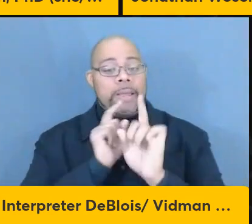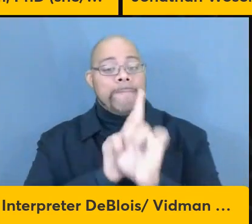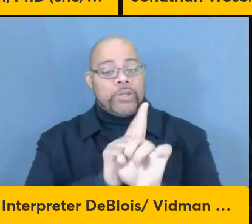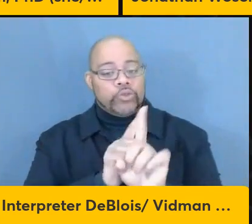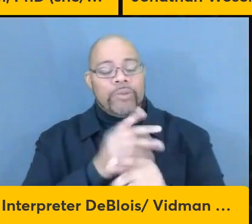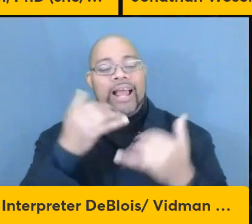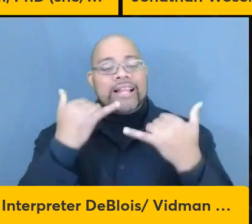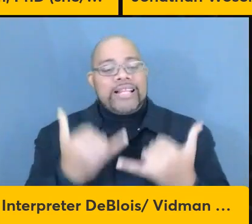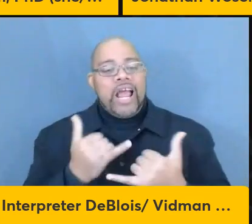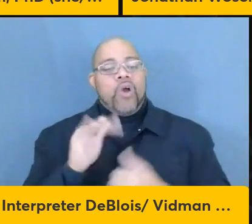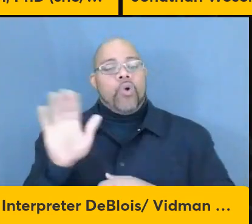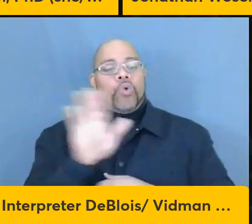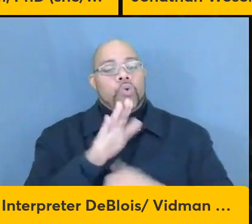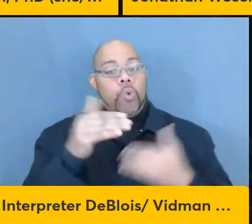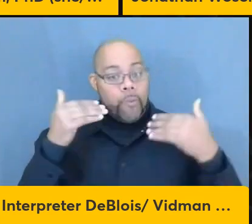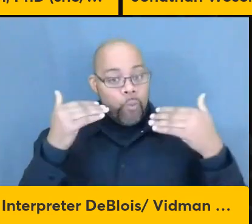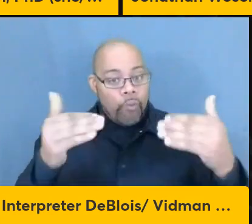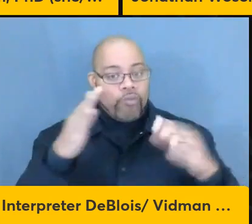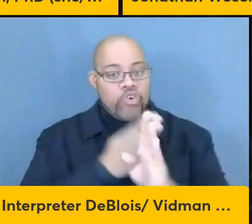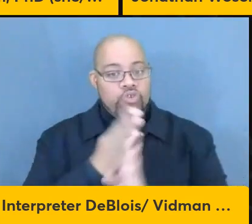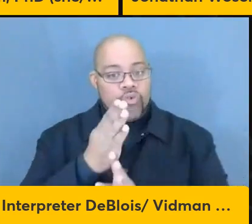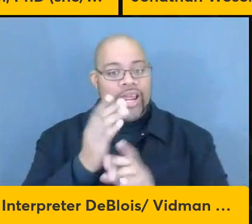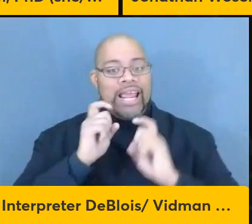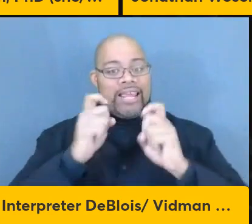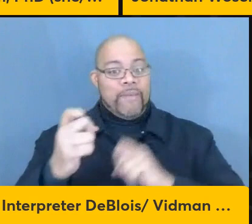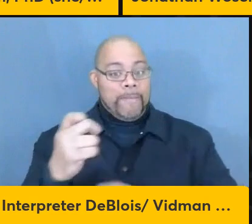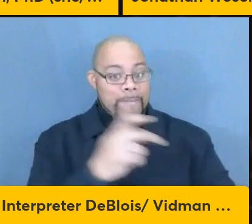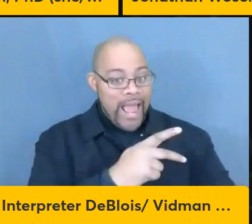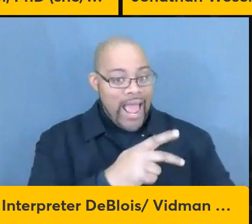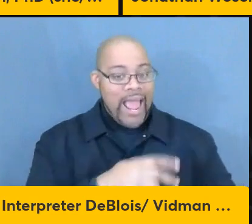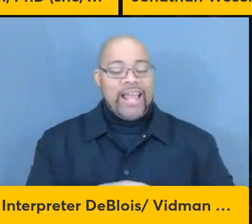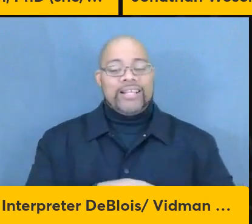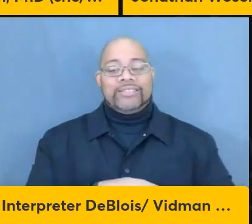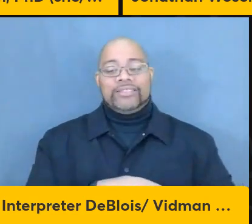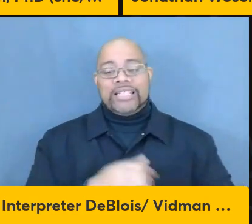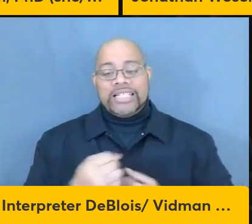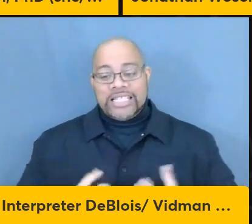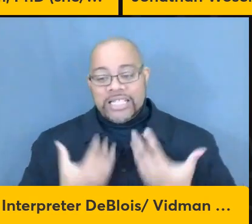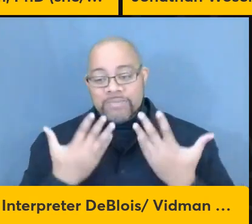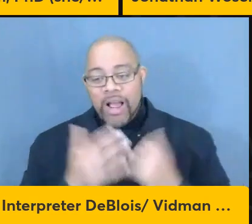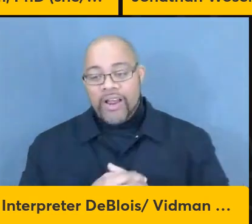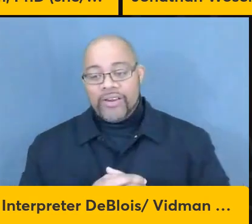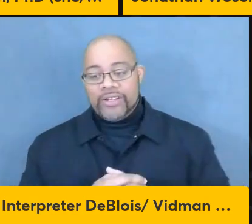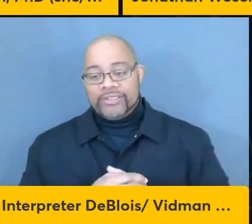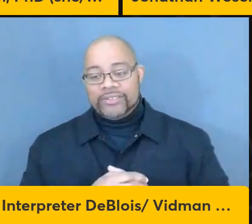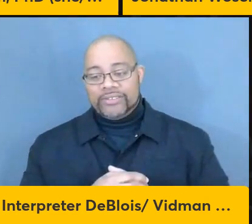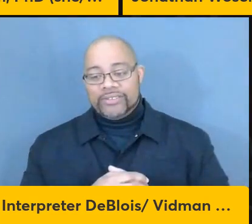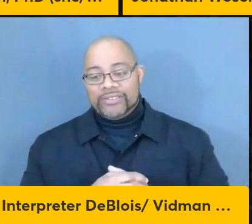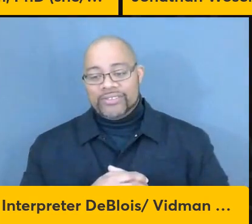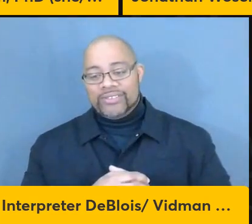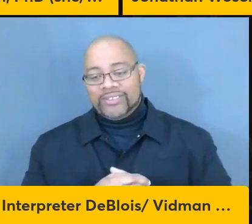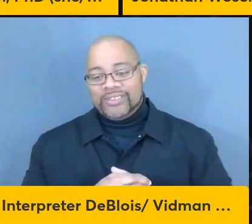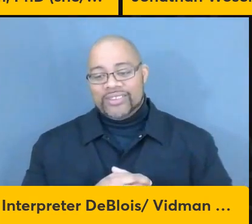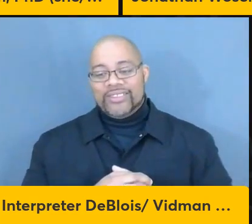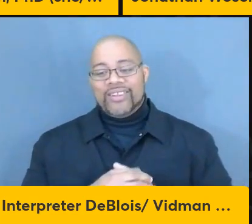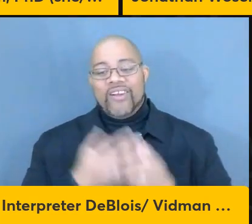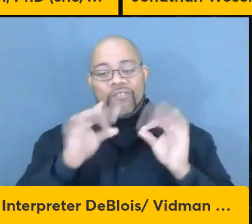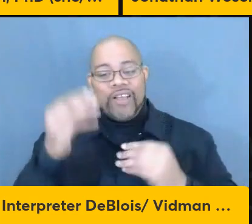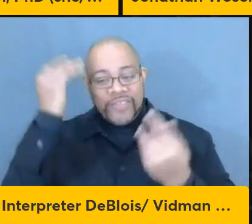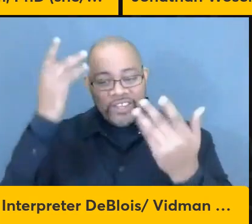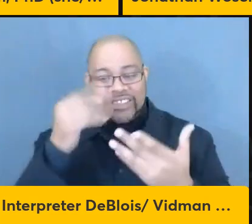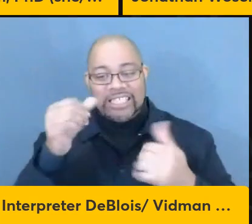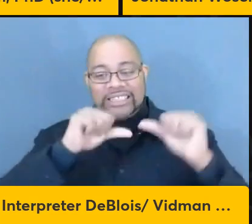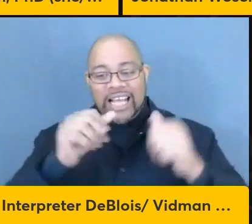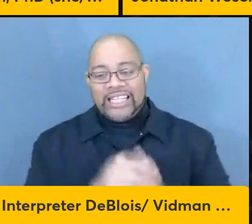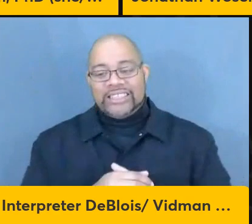then now as you're moving on in your careers, giving back and inspiring the next generation of free thinkers and